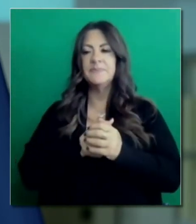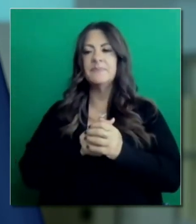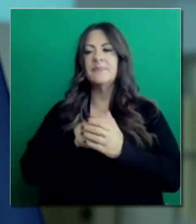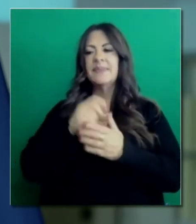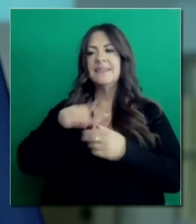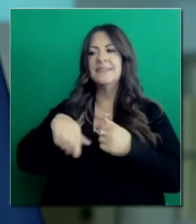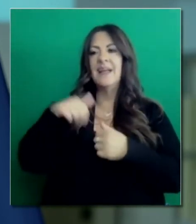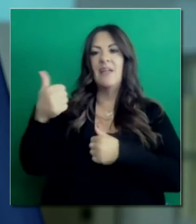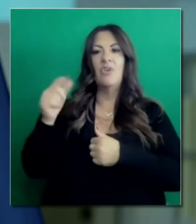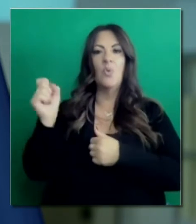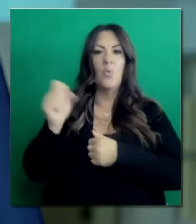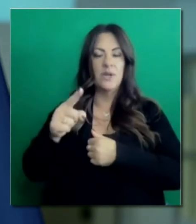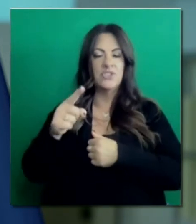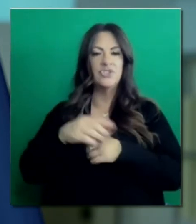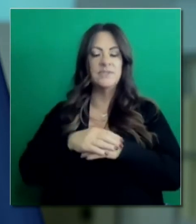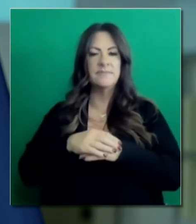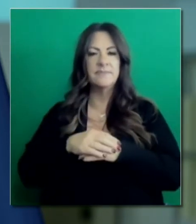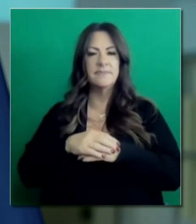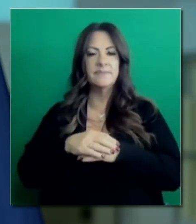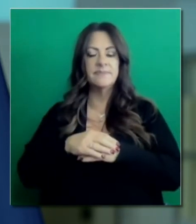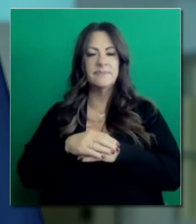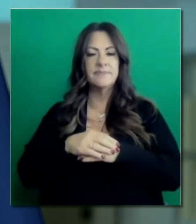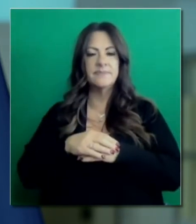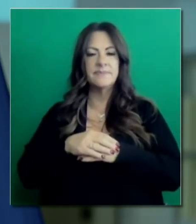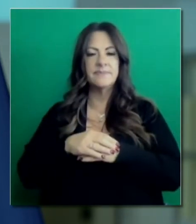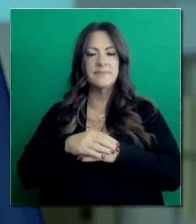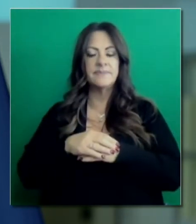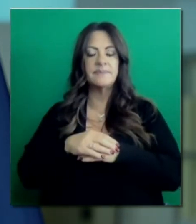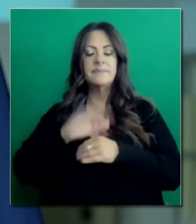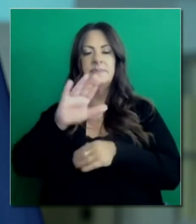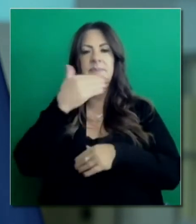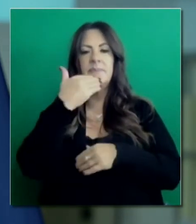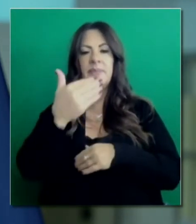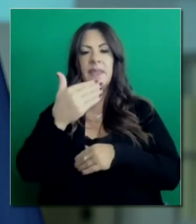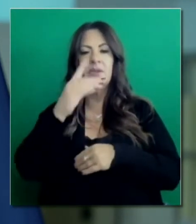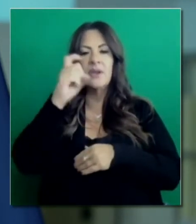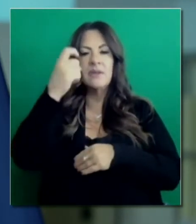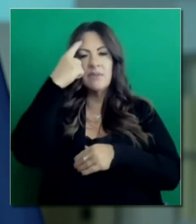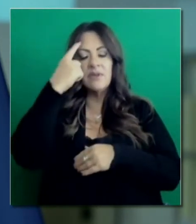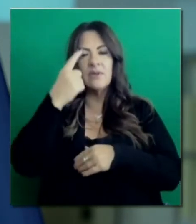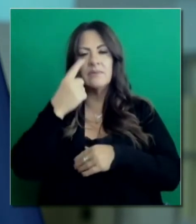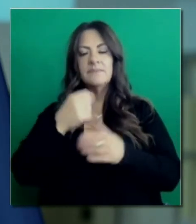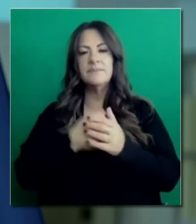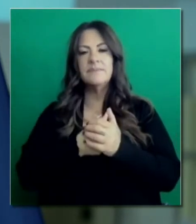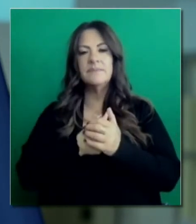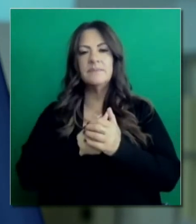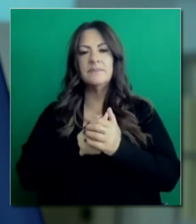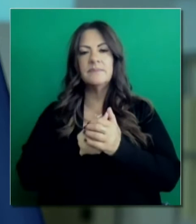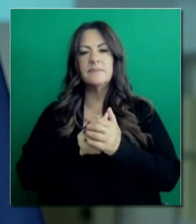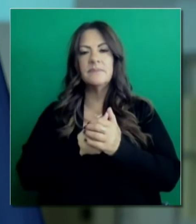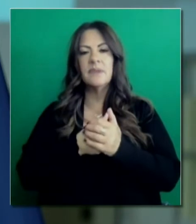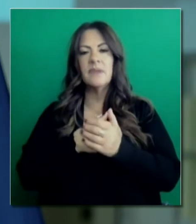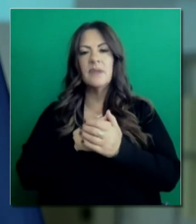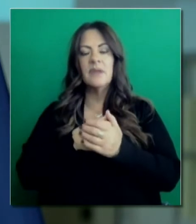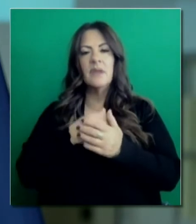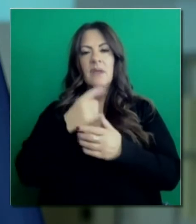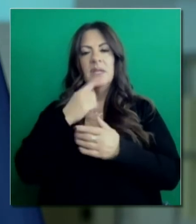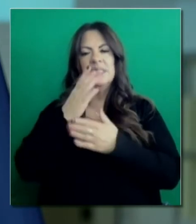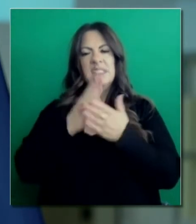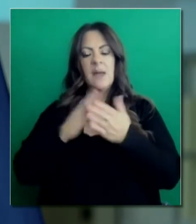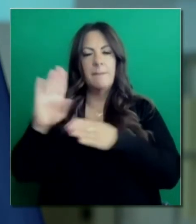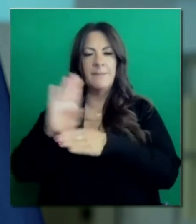Governor, thanks for taking our questions. I have mine is twofold. First, I reached out to the industries that are suing the state for decisions that are being